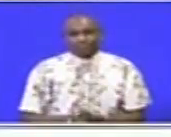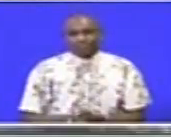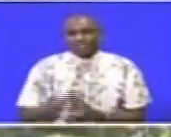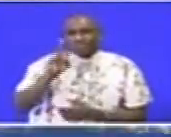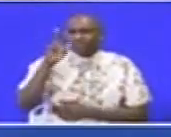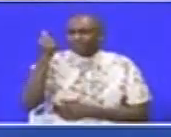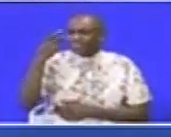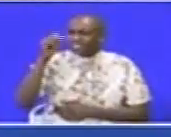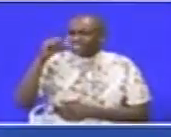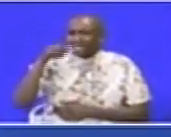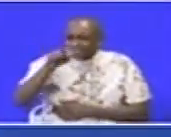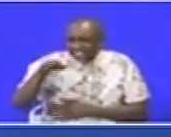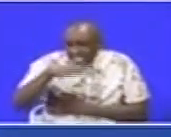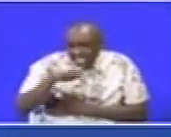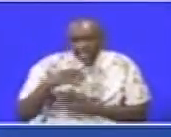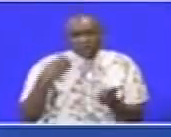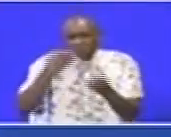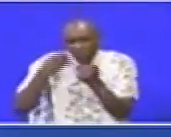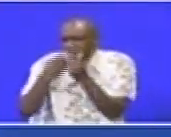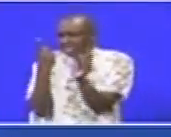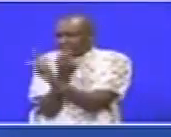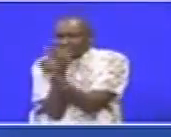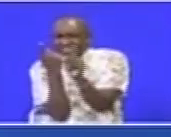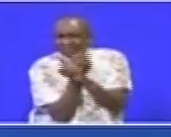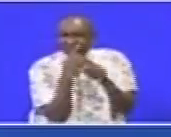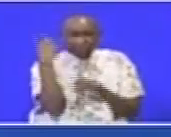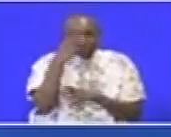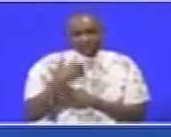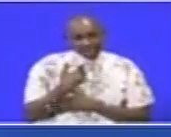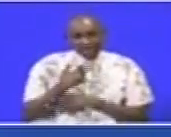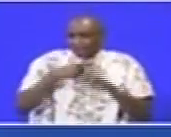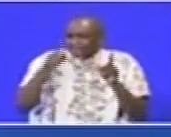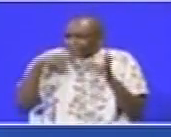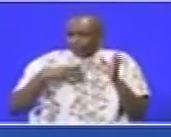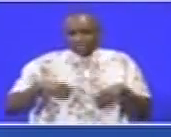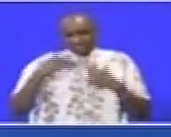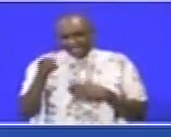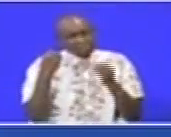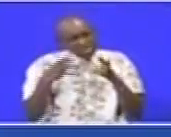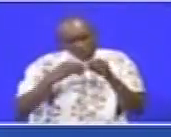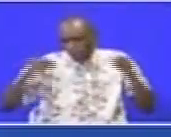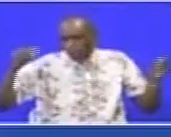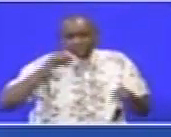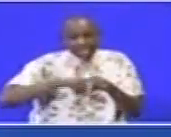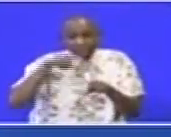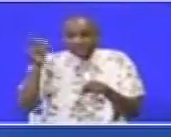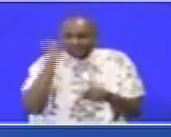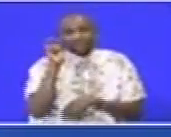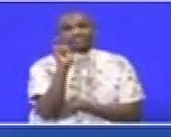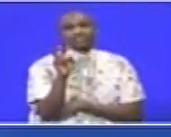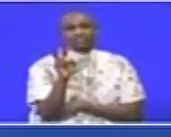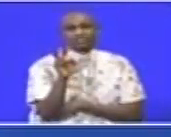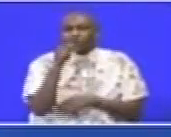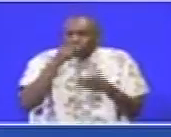Vihiga, a scenic mosaic of rock after rock after rock. But what if you lived here all your life and never got to see it? What